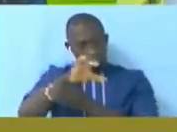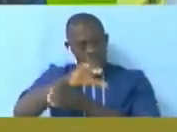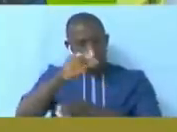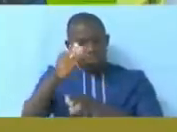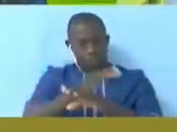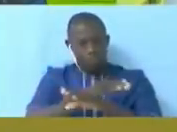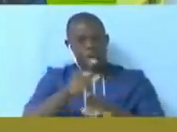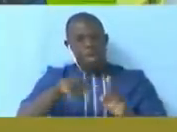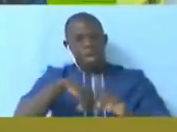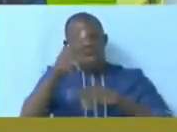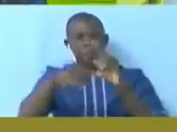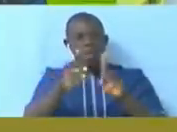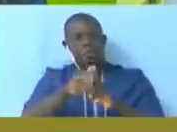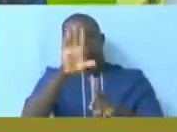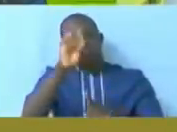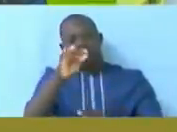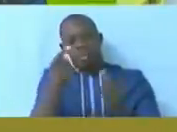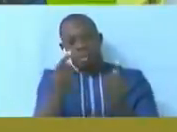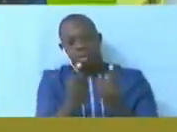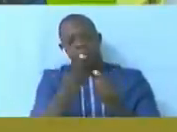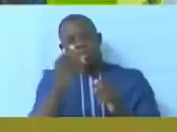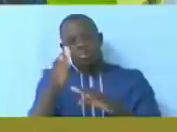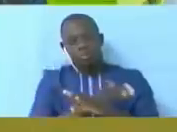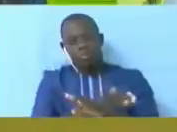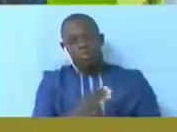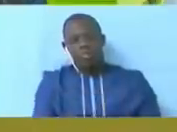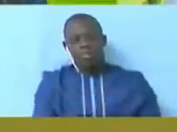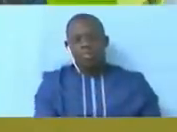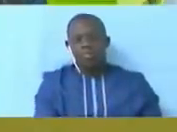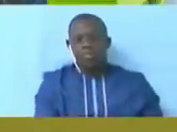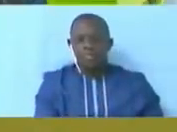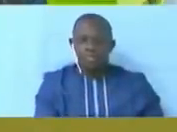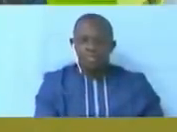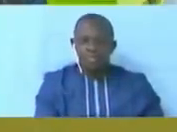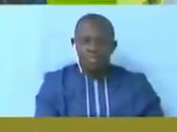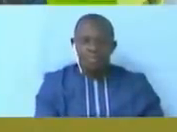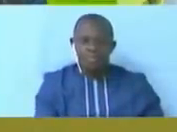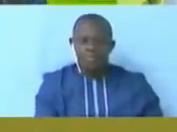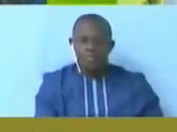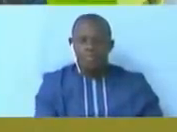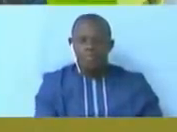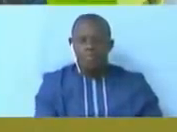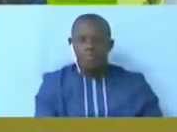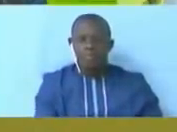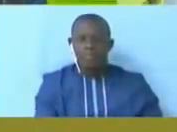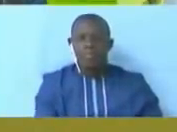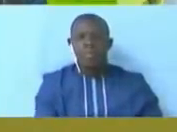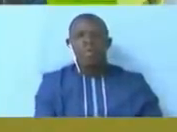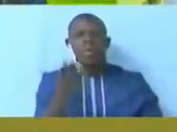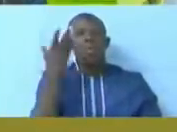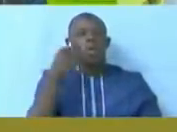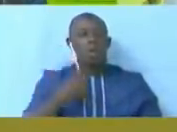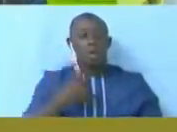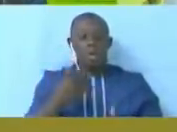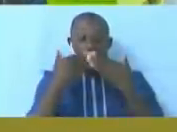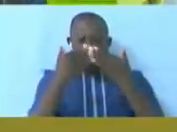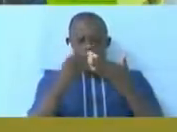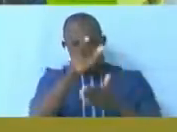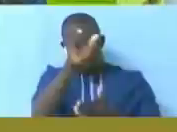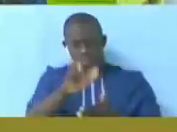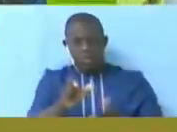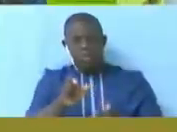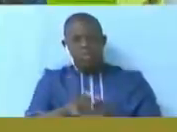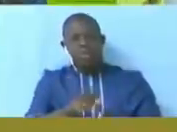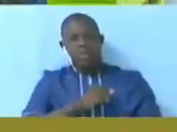safari kela me aktumala me atele me marling kanto ni tanga da bunda molbela me safari kela kaka kala mudende. When I told him that, during our fire, he